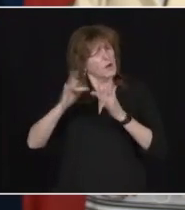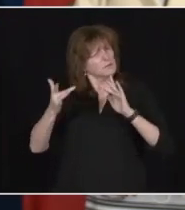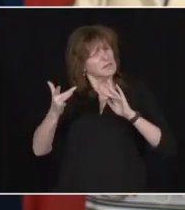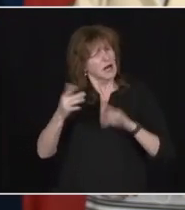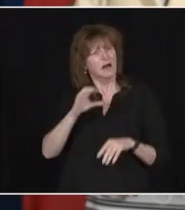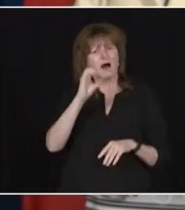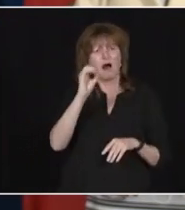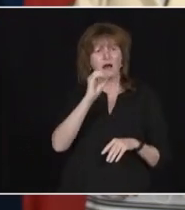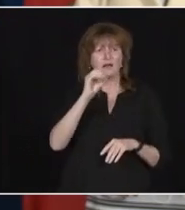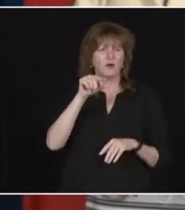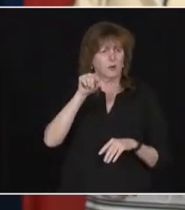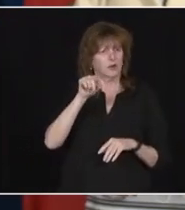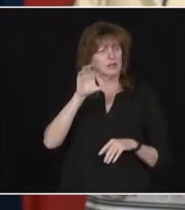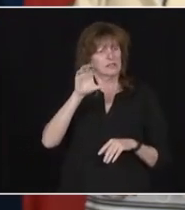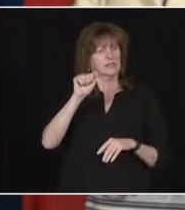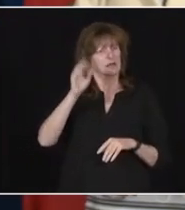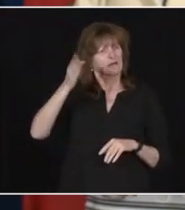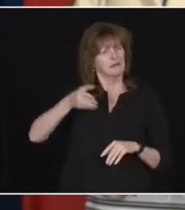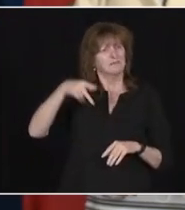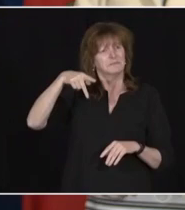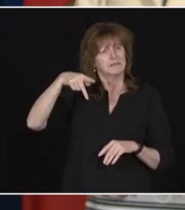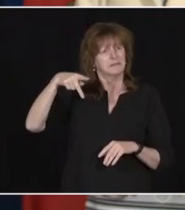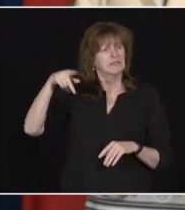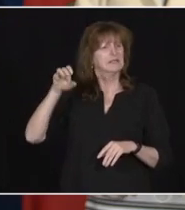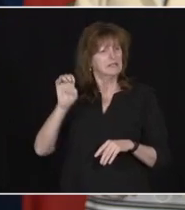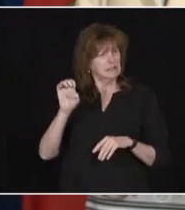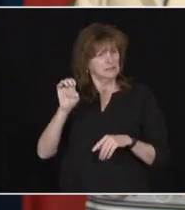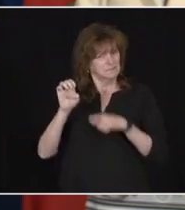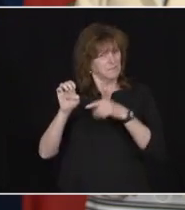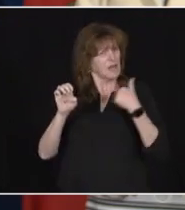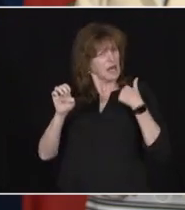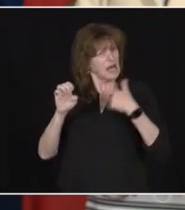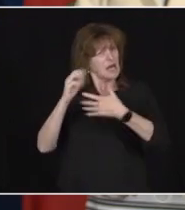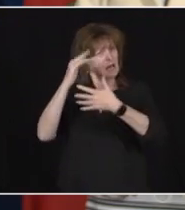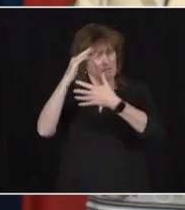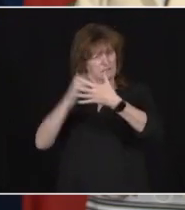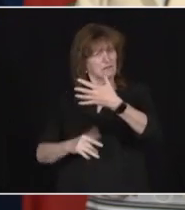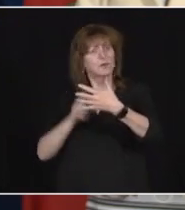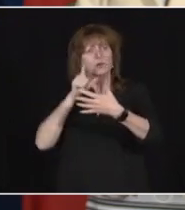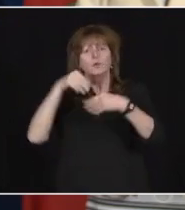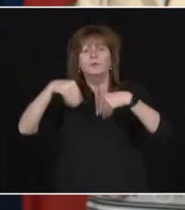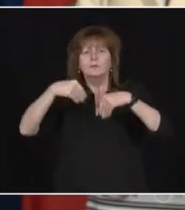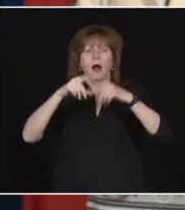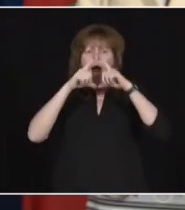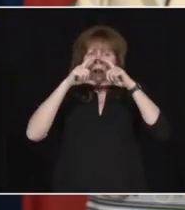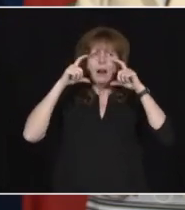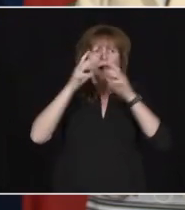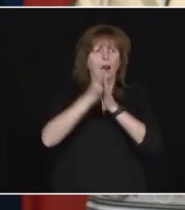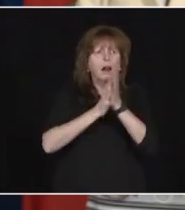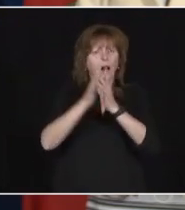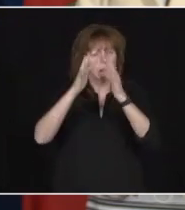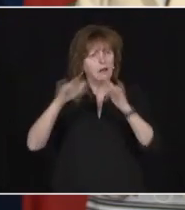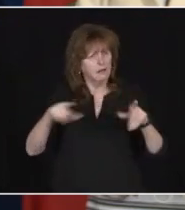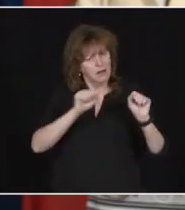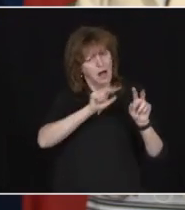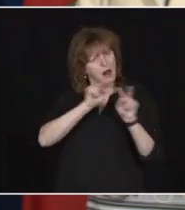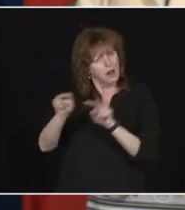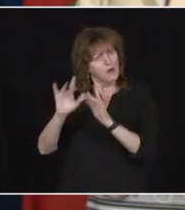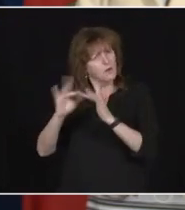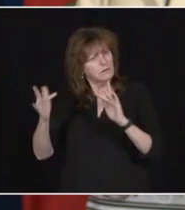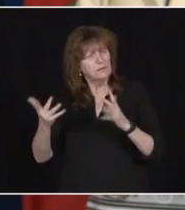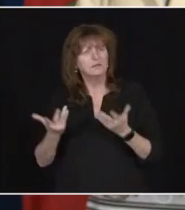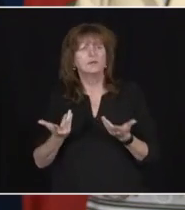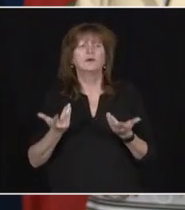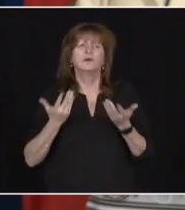ontario.ca/PPE to help connect you with vendors who can help. Thank you and have a safe and happy Victoria Day long weekend,